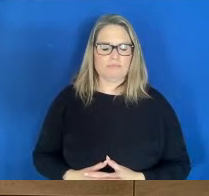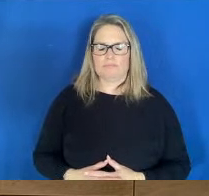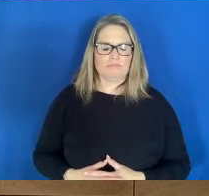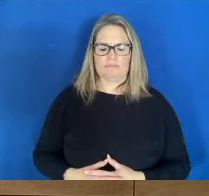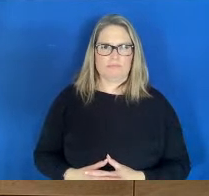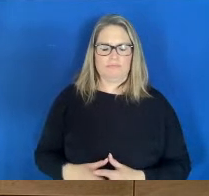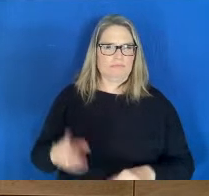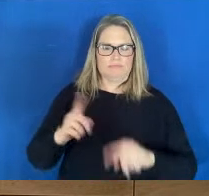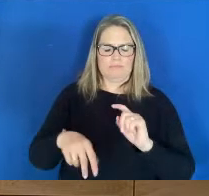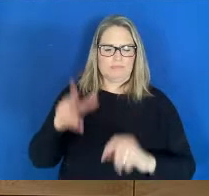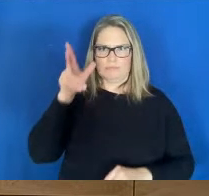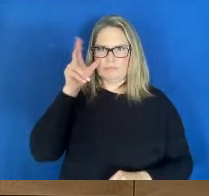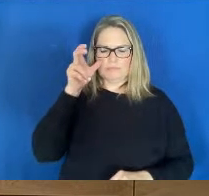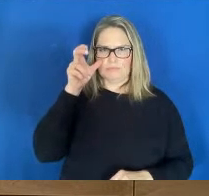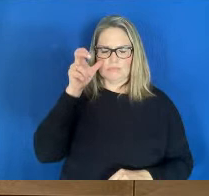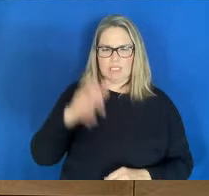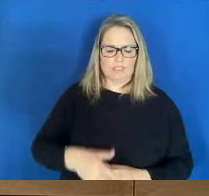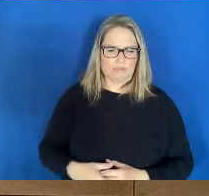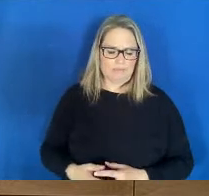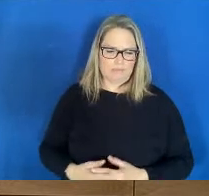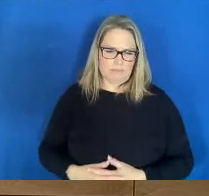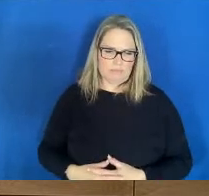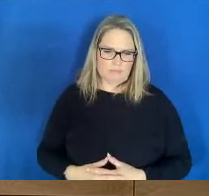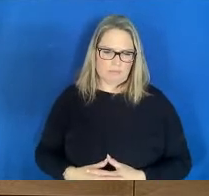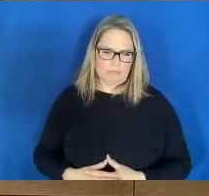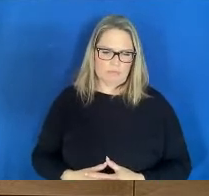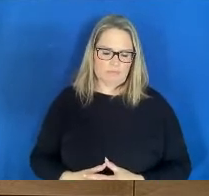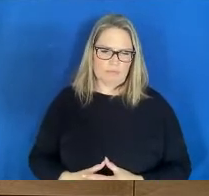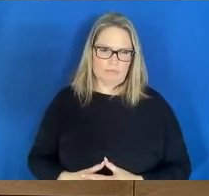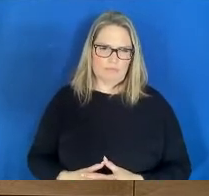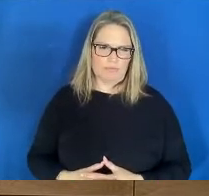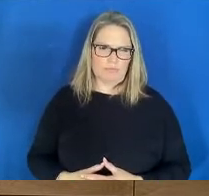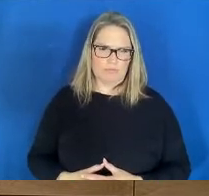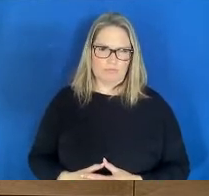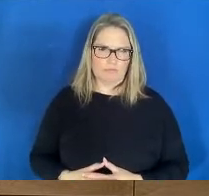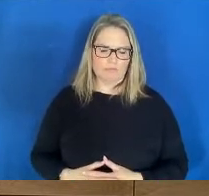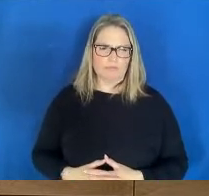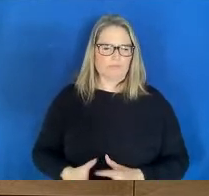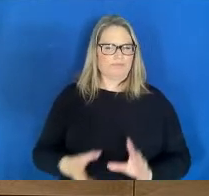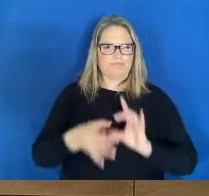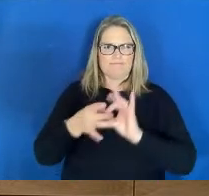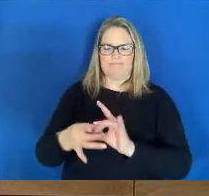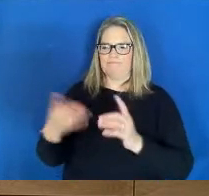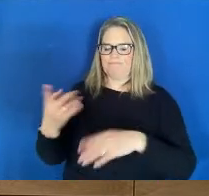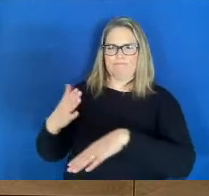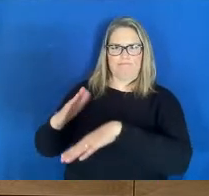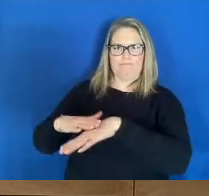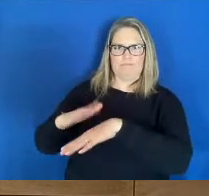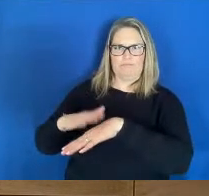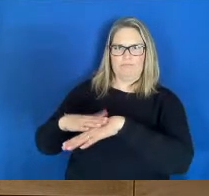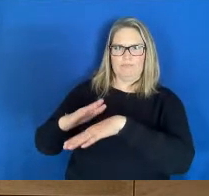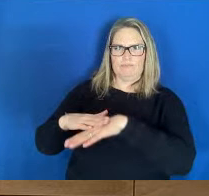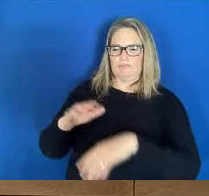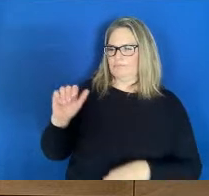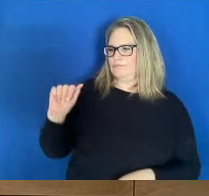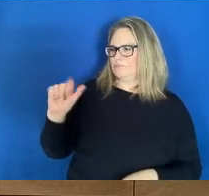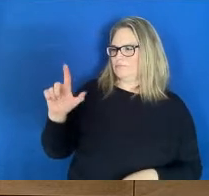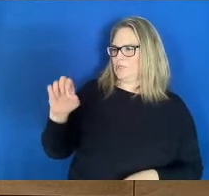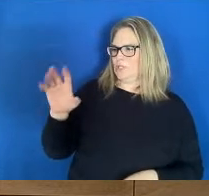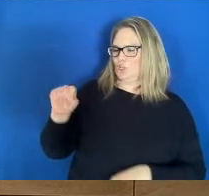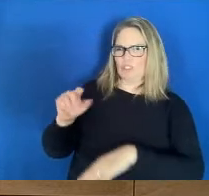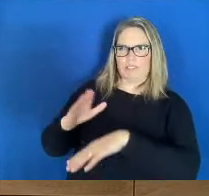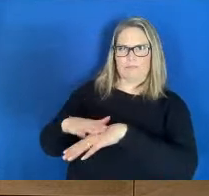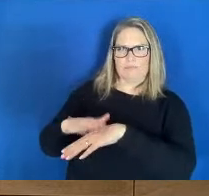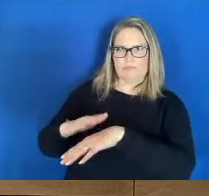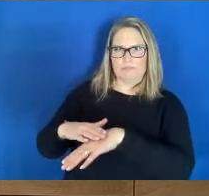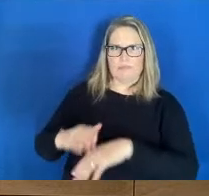alerts are in place and how able to try to not for the